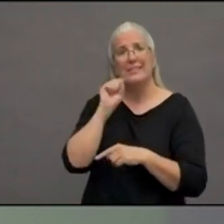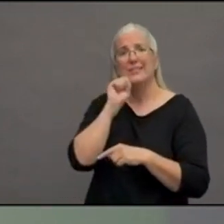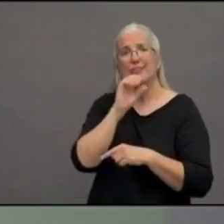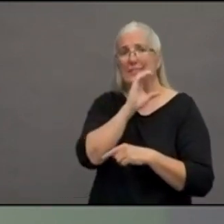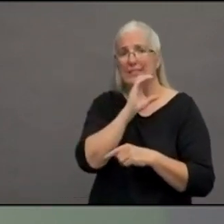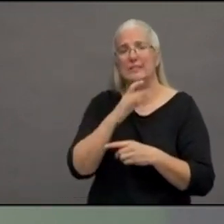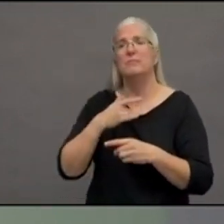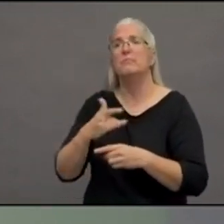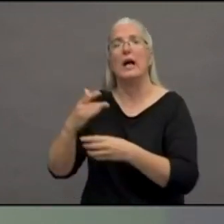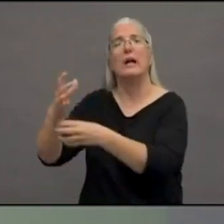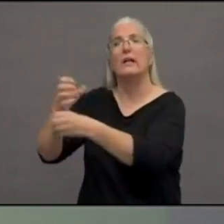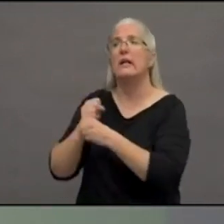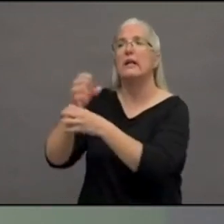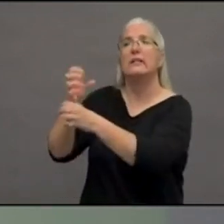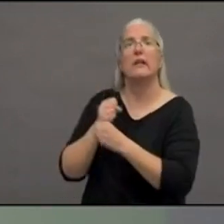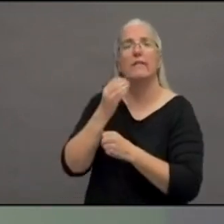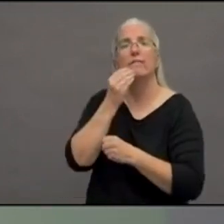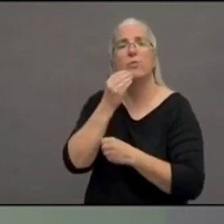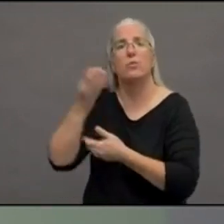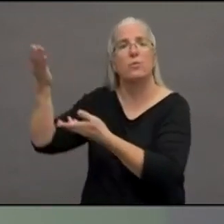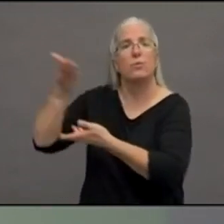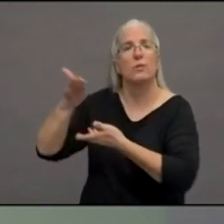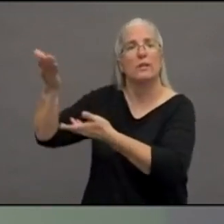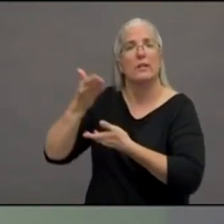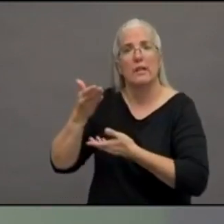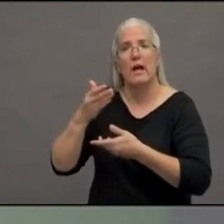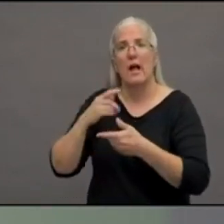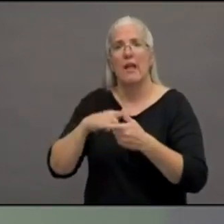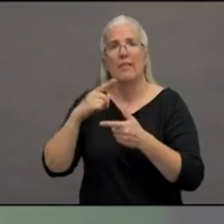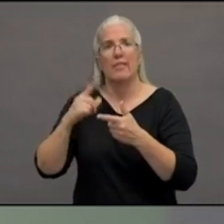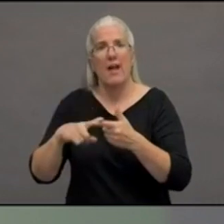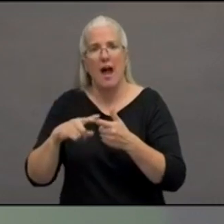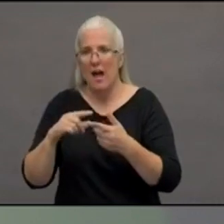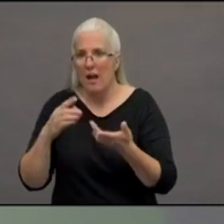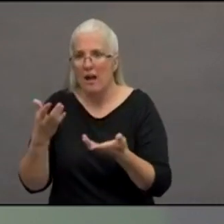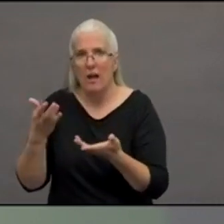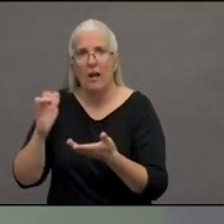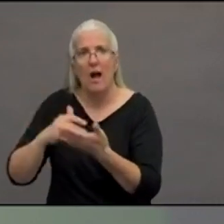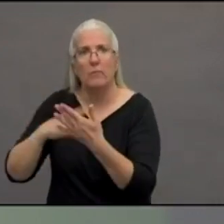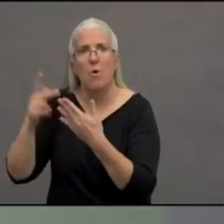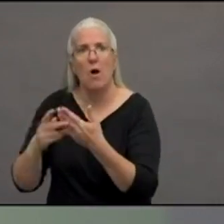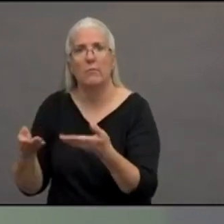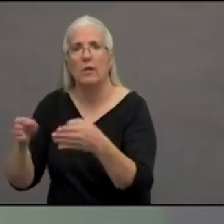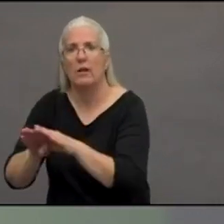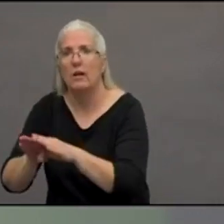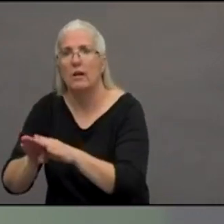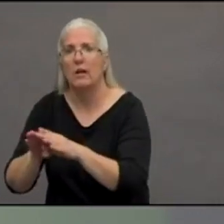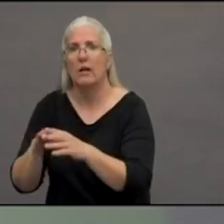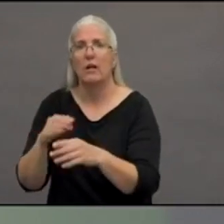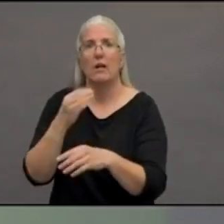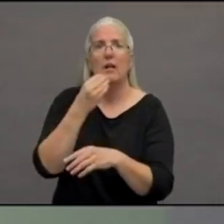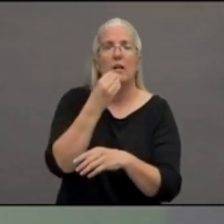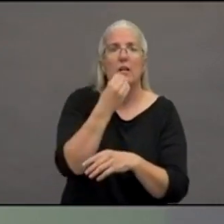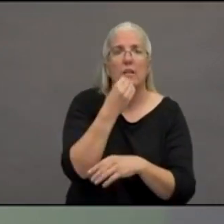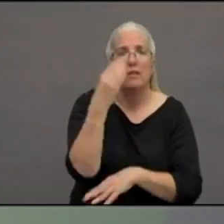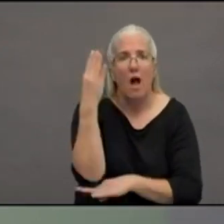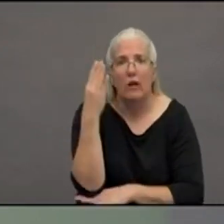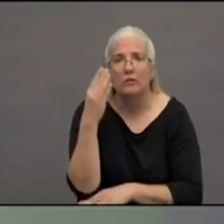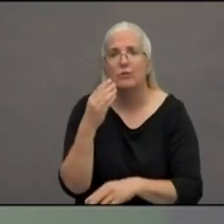go to a senior nutrition program. That's a hot lunch meal by the City of San Jose in collaboration with the County of Santa